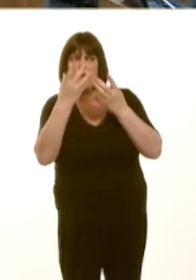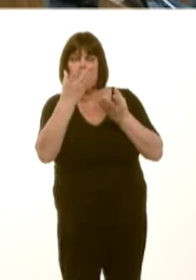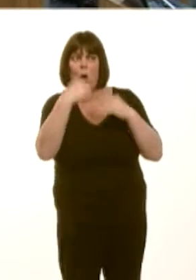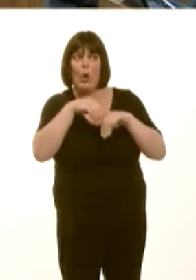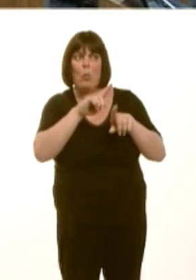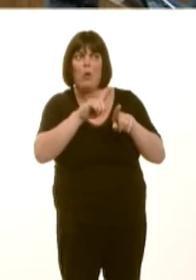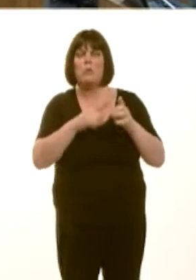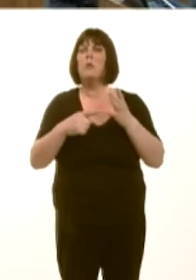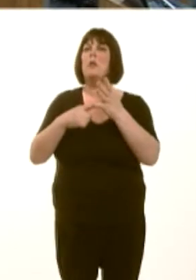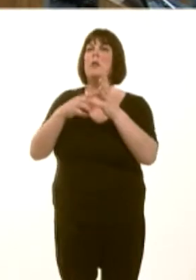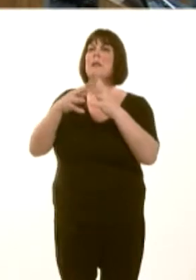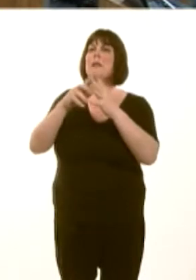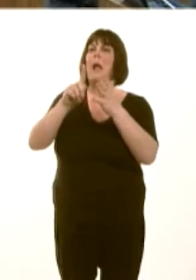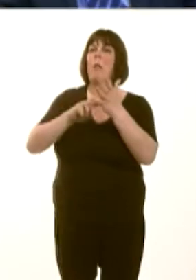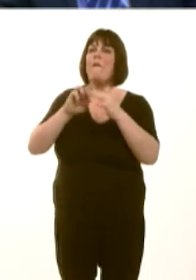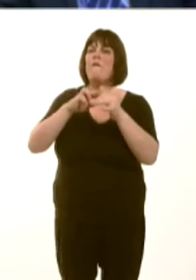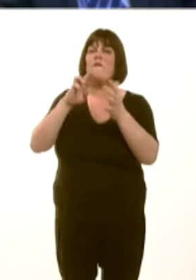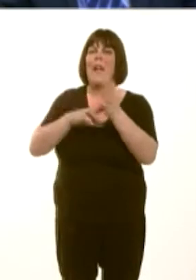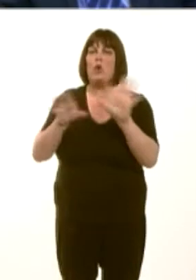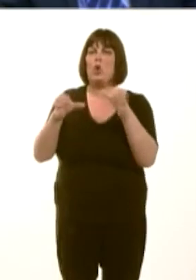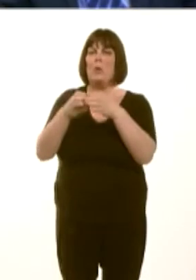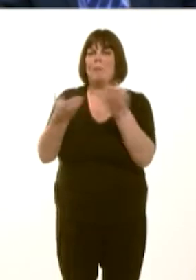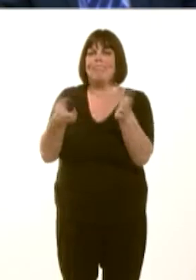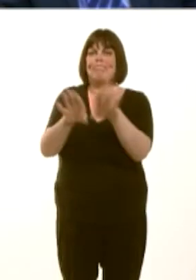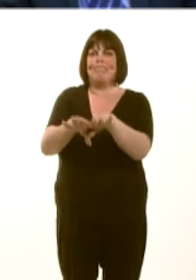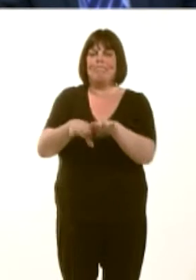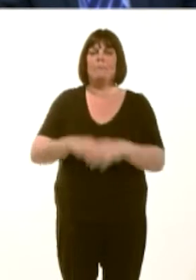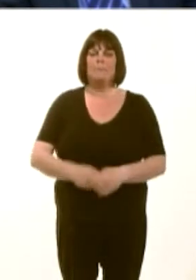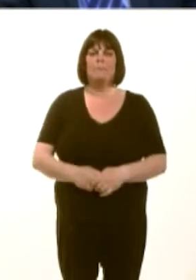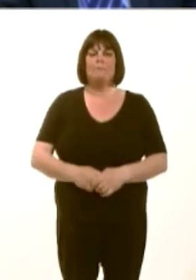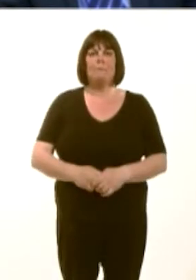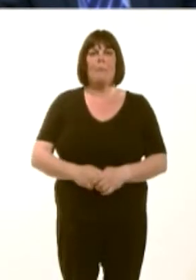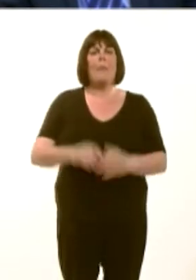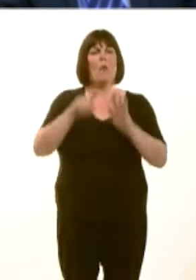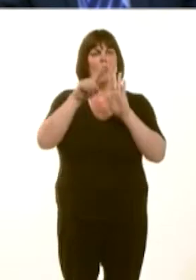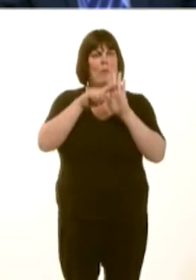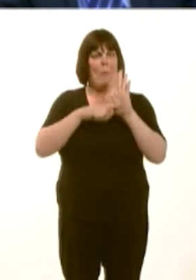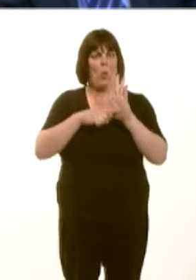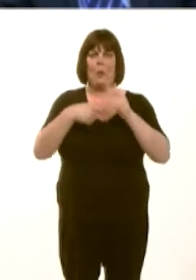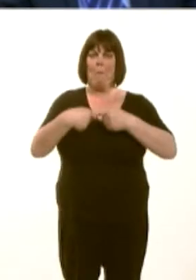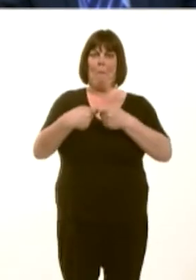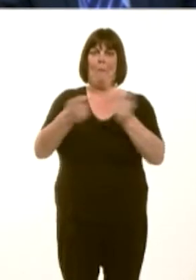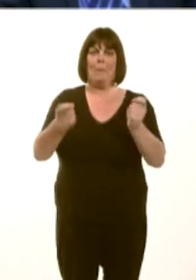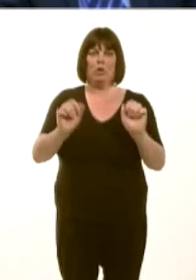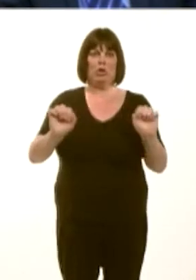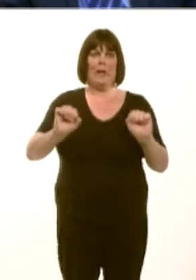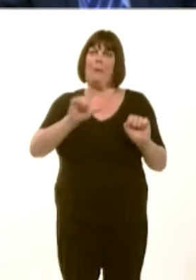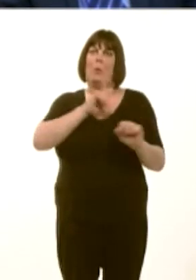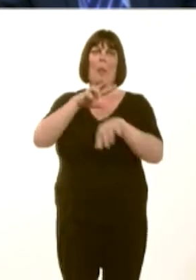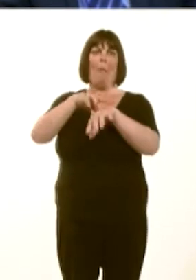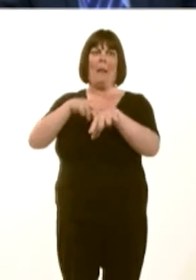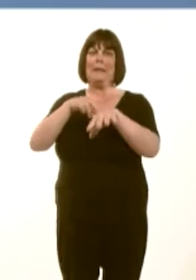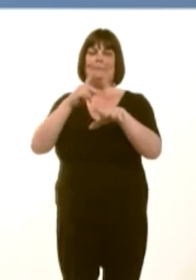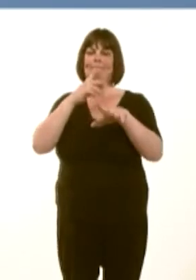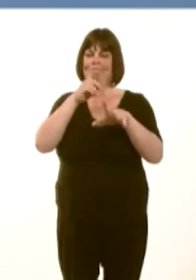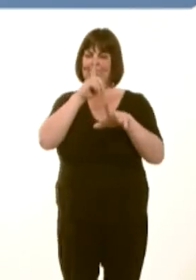Van, the unit, of course, is no longer operational. There is a report that hasn't been published, but that's at the request of the police, because